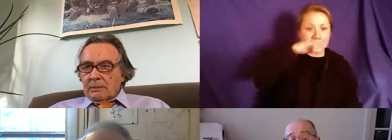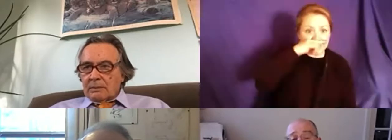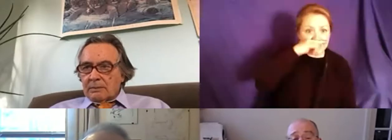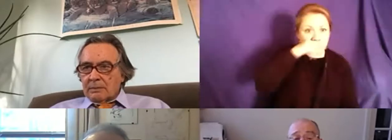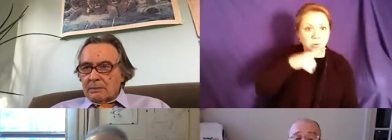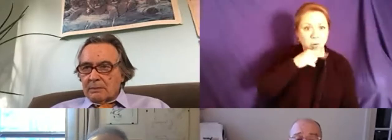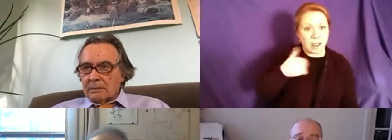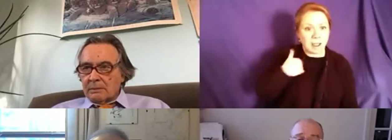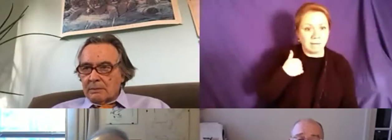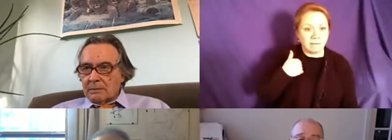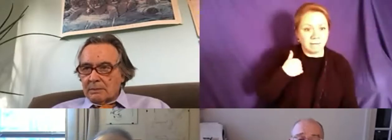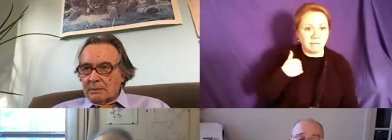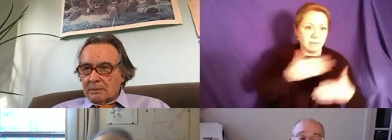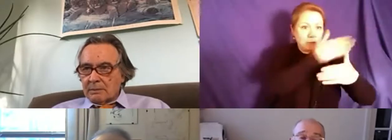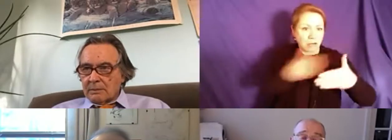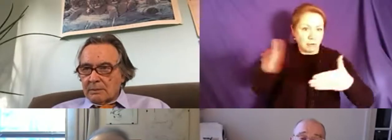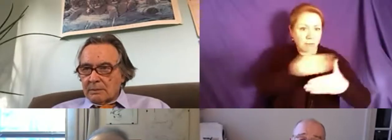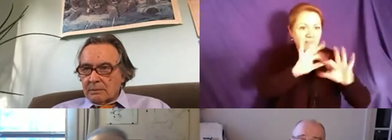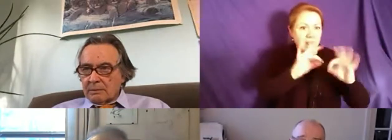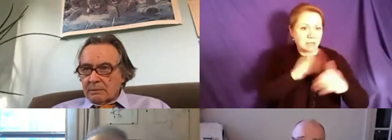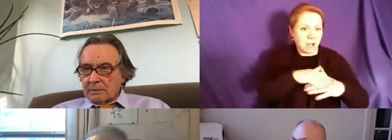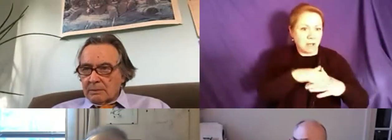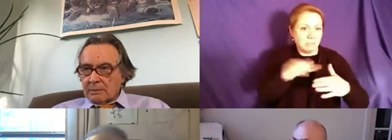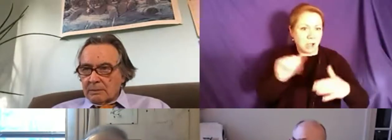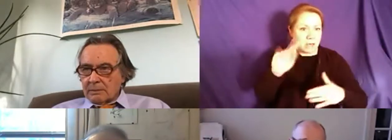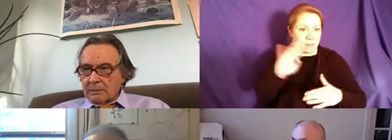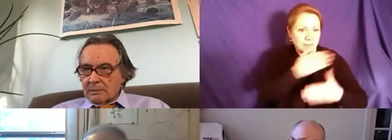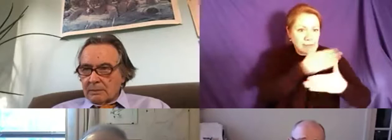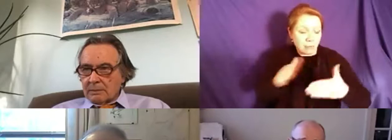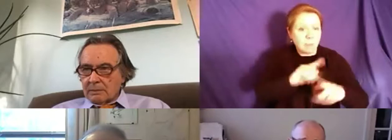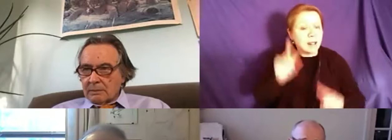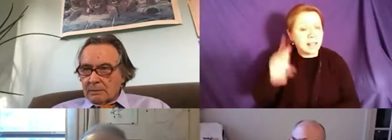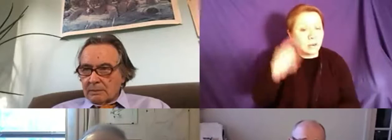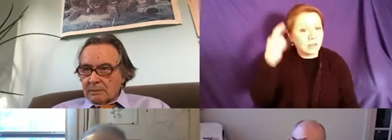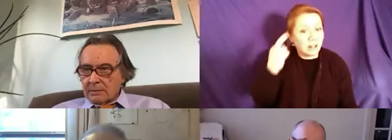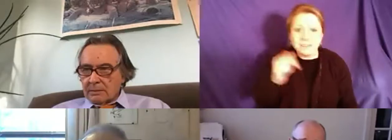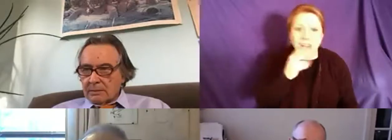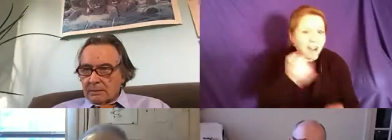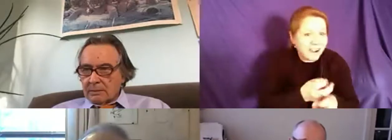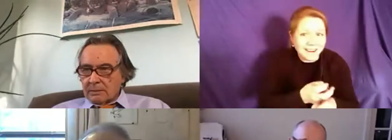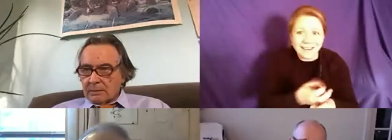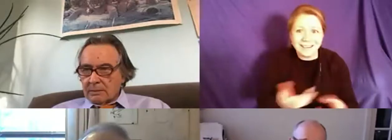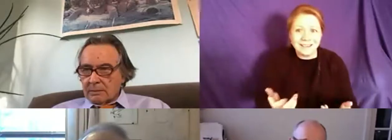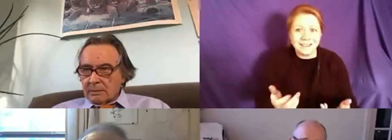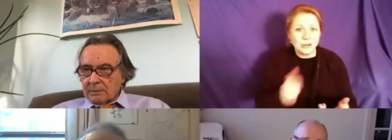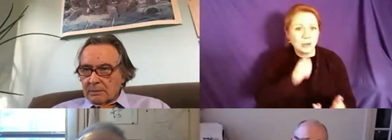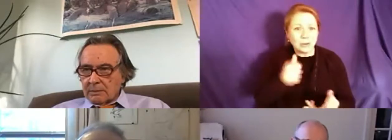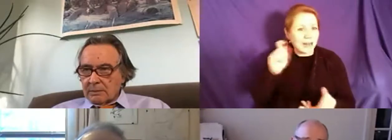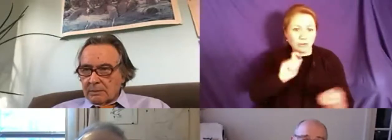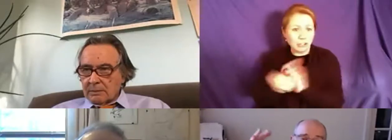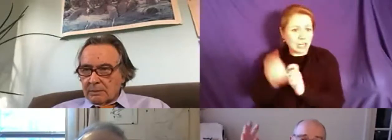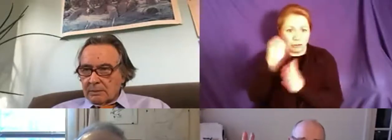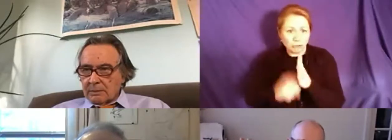families with kids on the spectrum. But what we found when we did this, it wasn't so hard. You didn't ask anyone to change any of the script. You